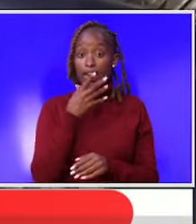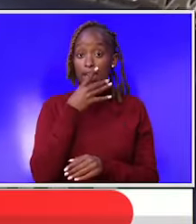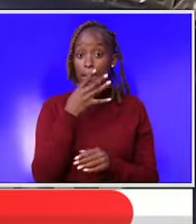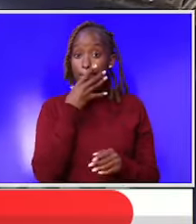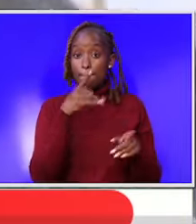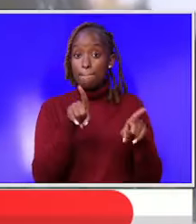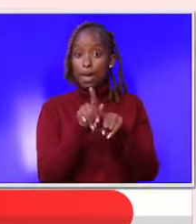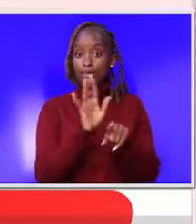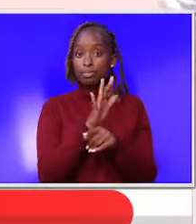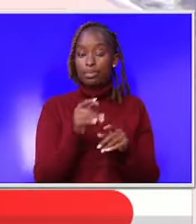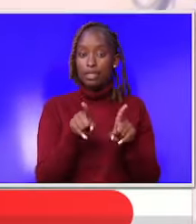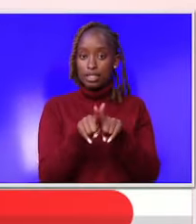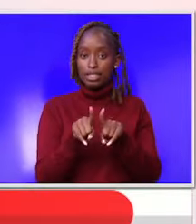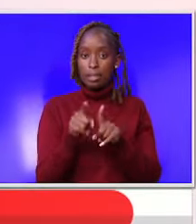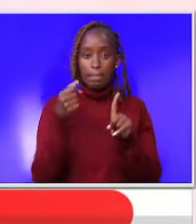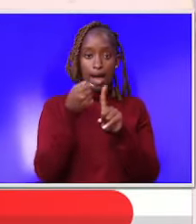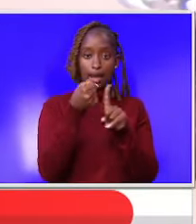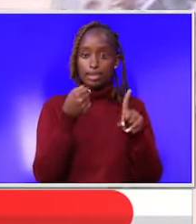brother was also attacked.